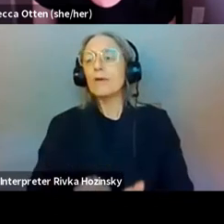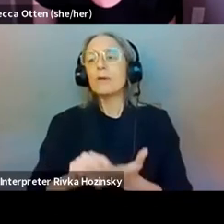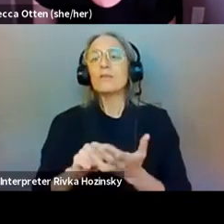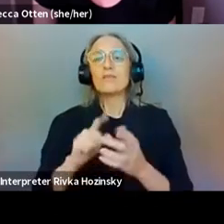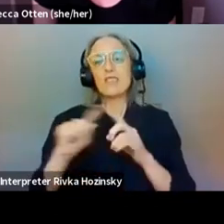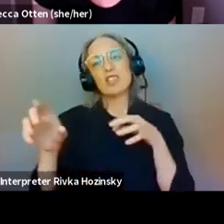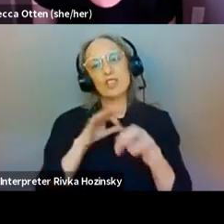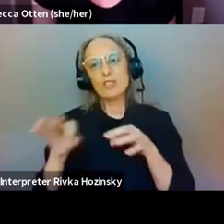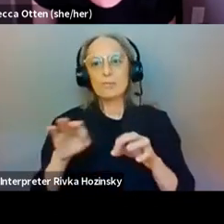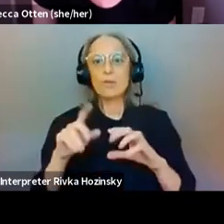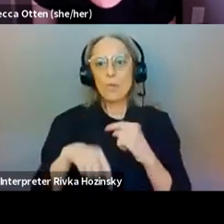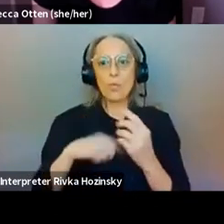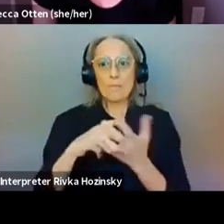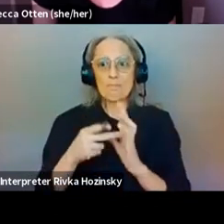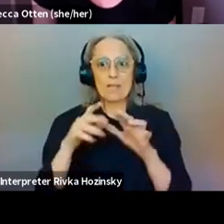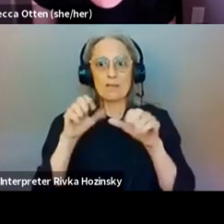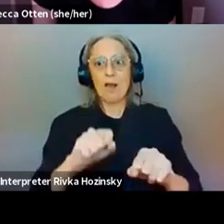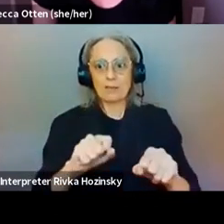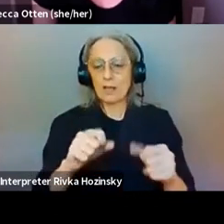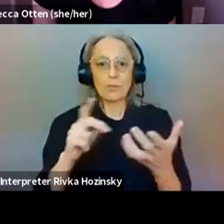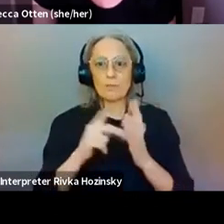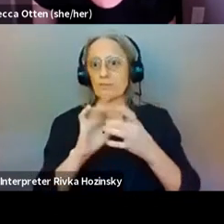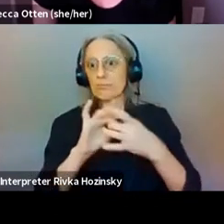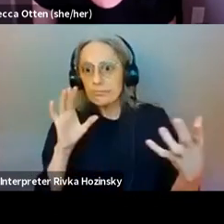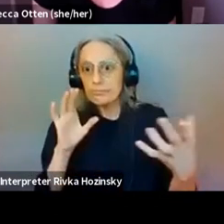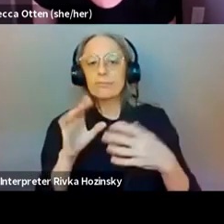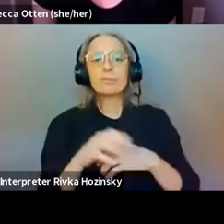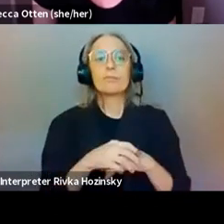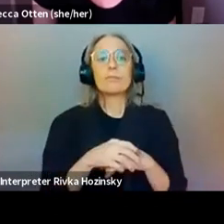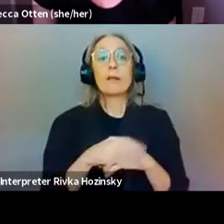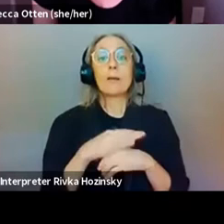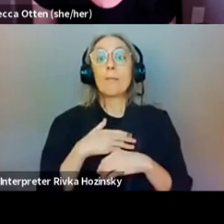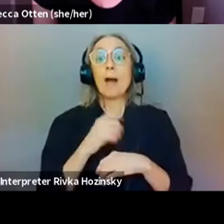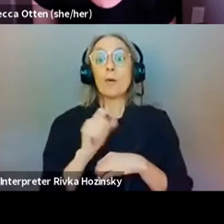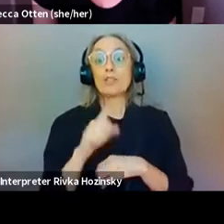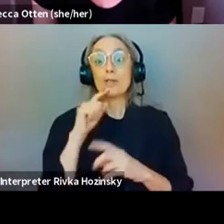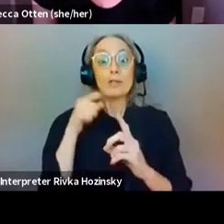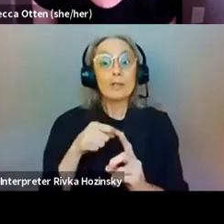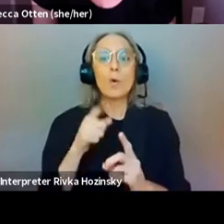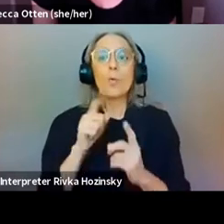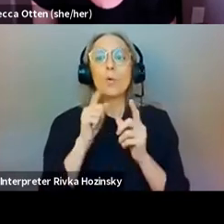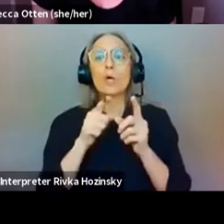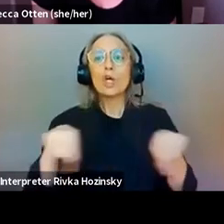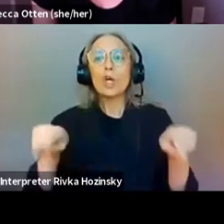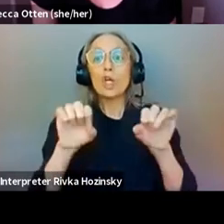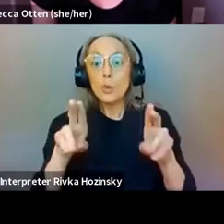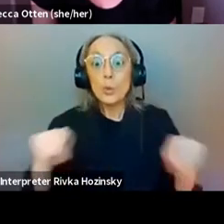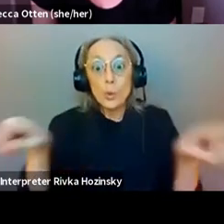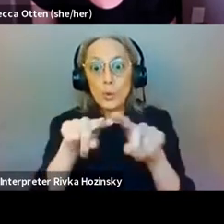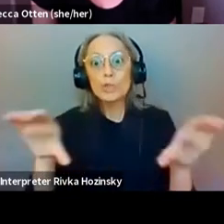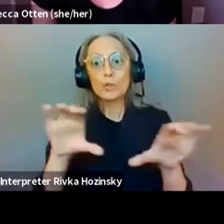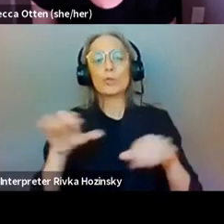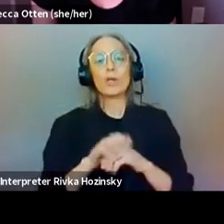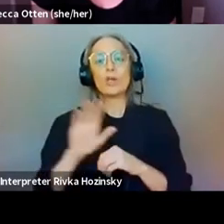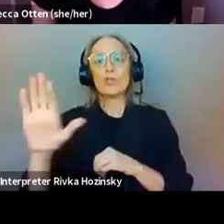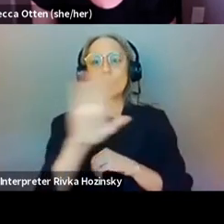the question I pose to people is, what are you going to do? Okay, you know, right. What is the action that you are